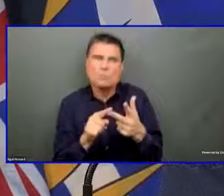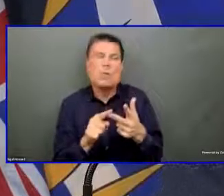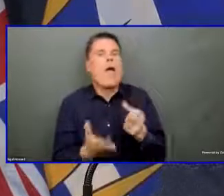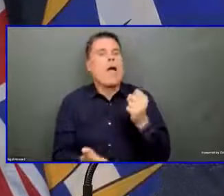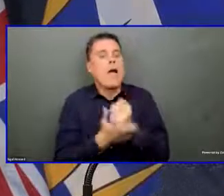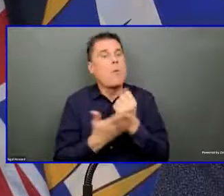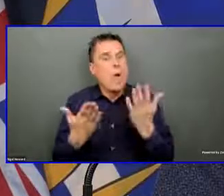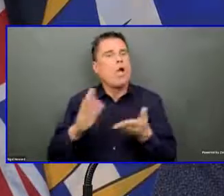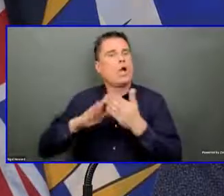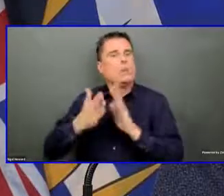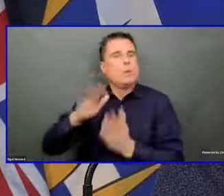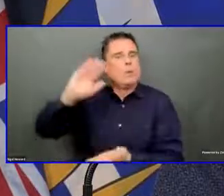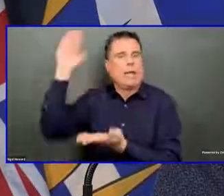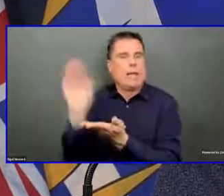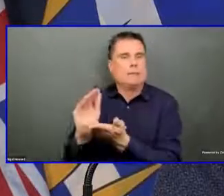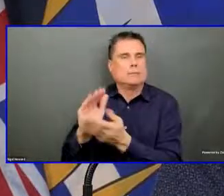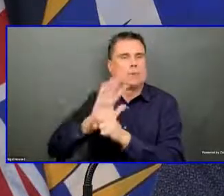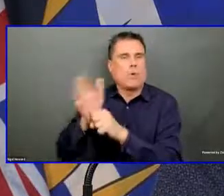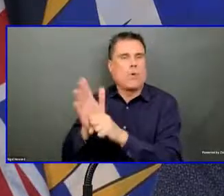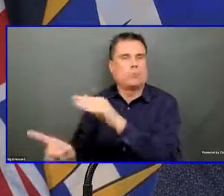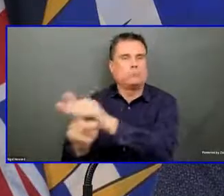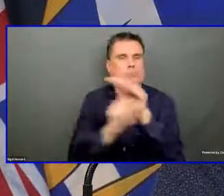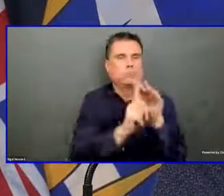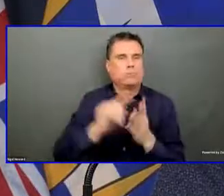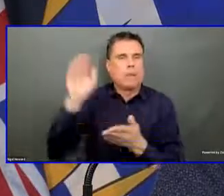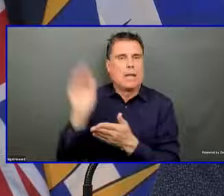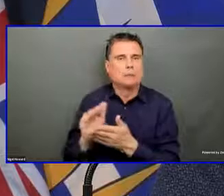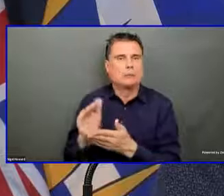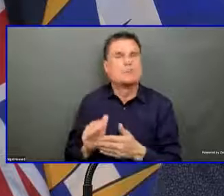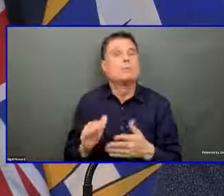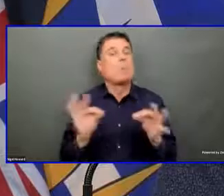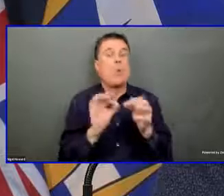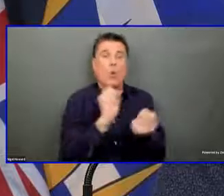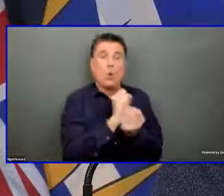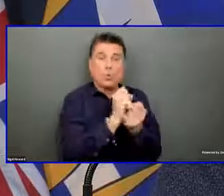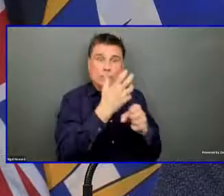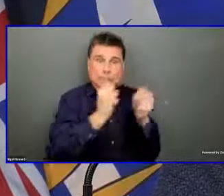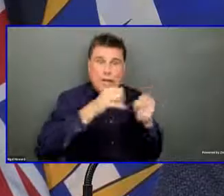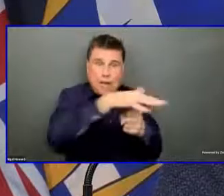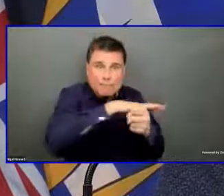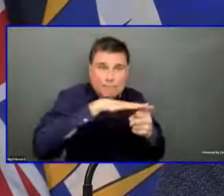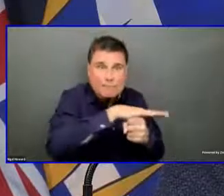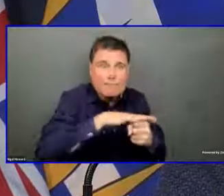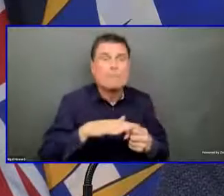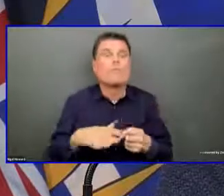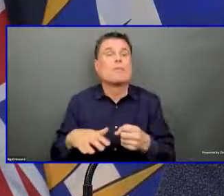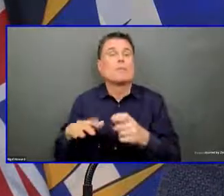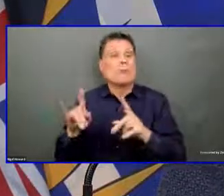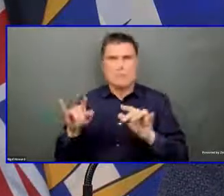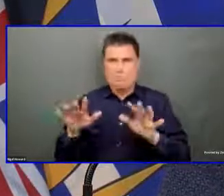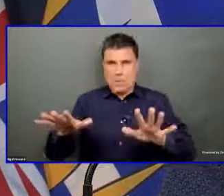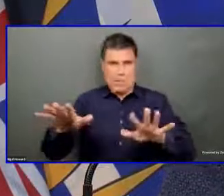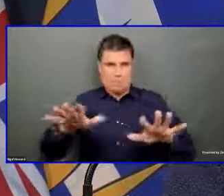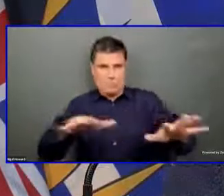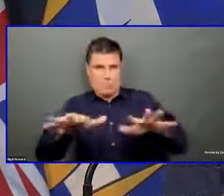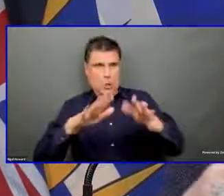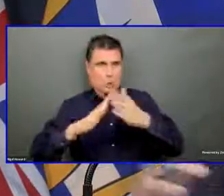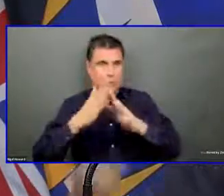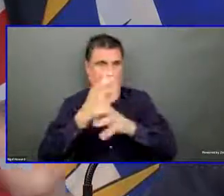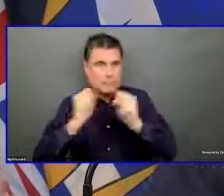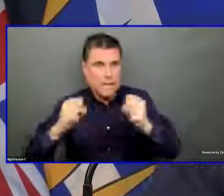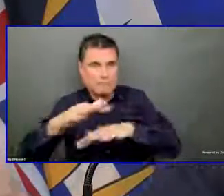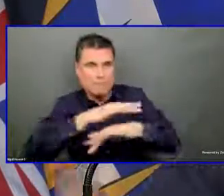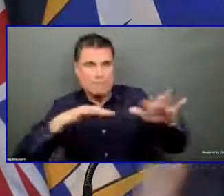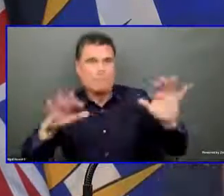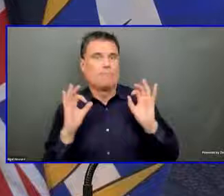the people in the workers in those workplaces at the same time. So that's our strategy for the first part, and then we'll be looking at, as we